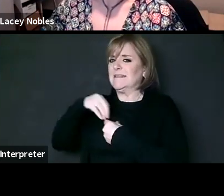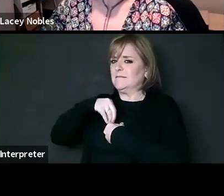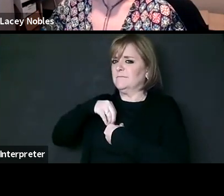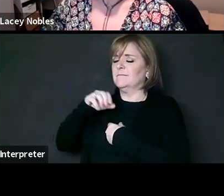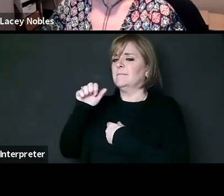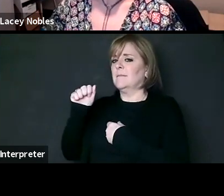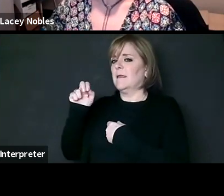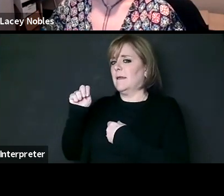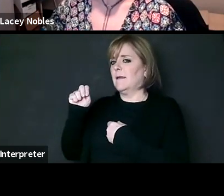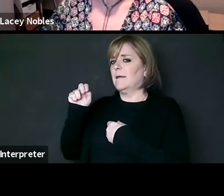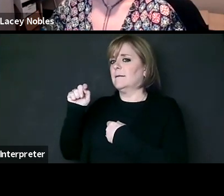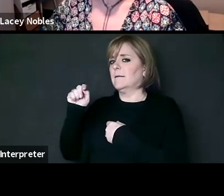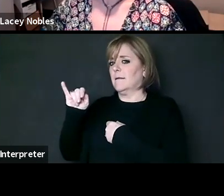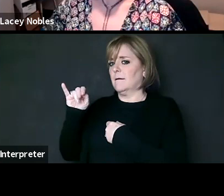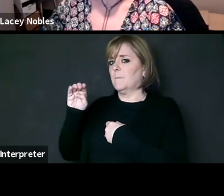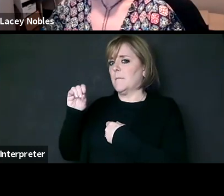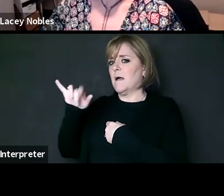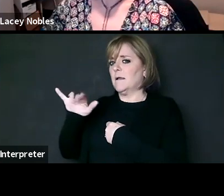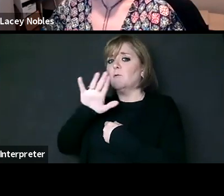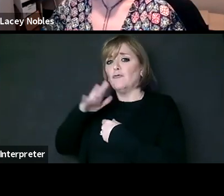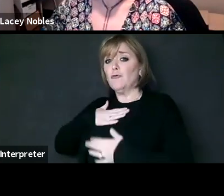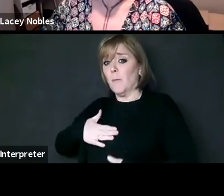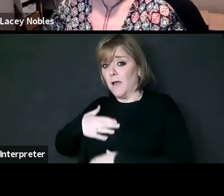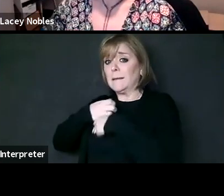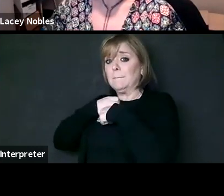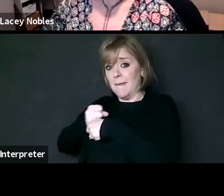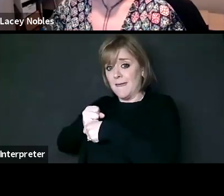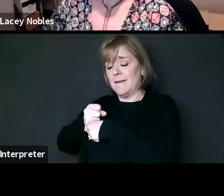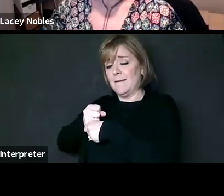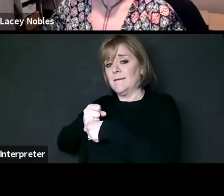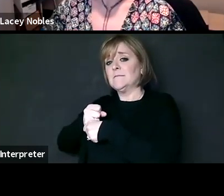protein warrior that your body makes as a result of infection. And so